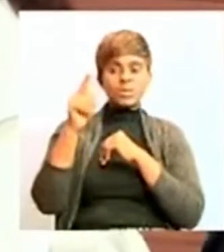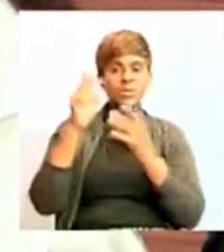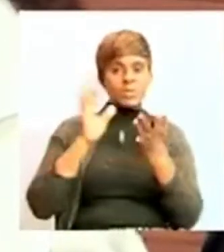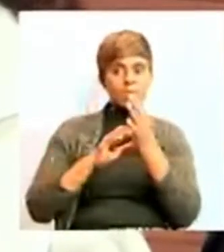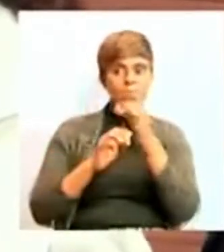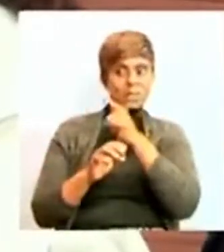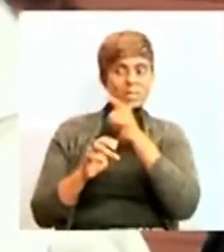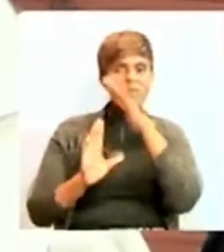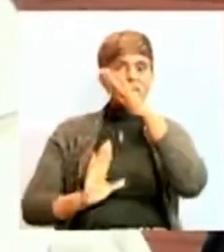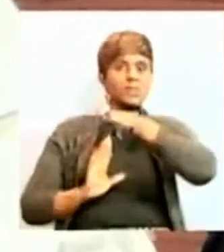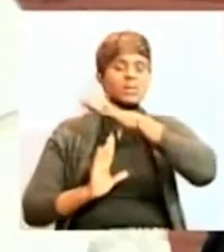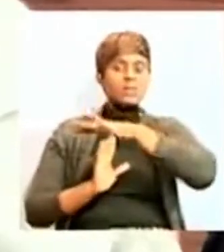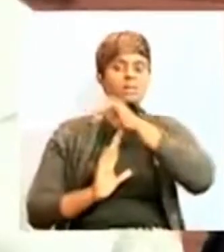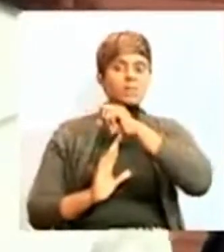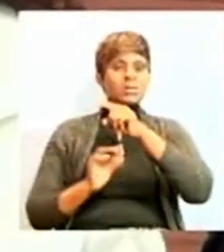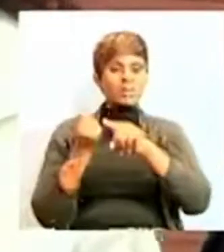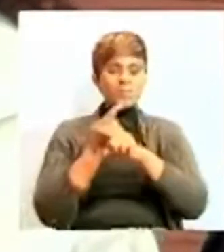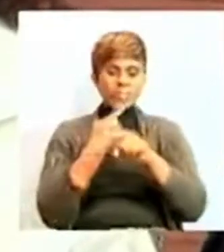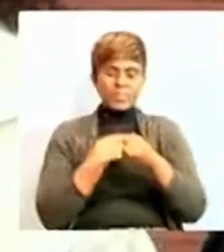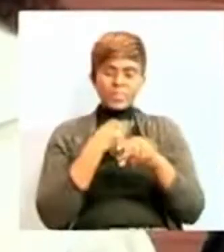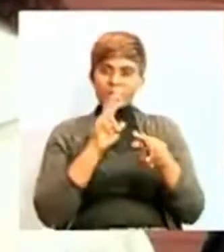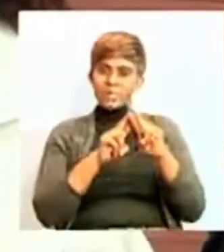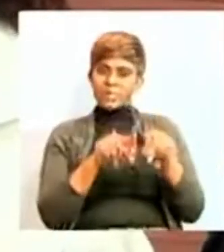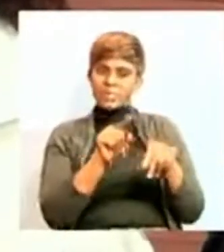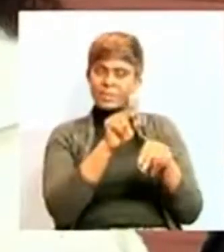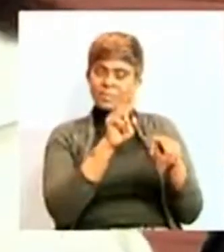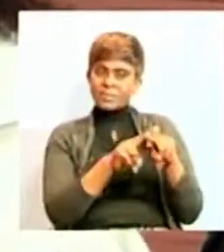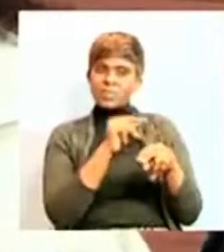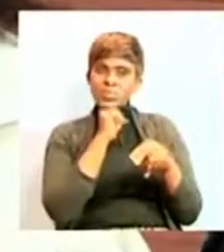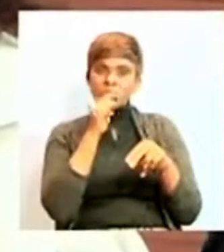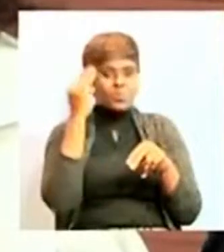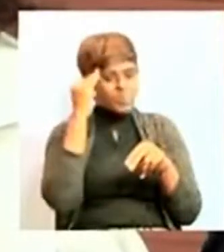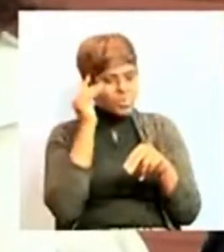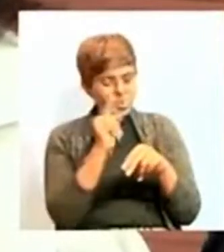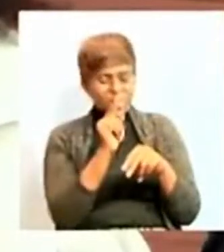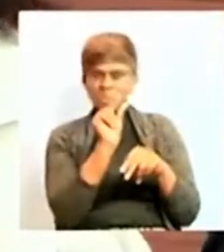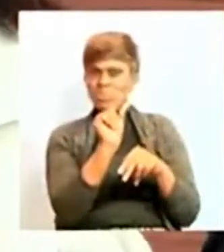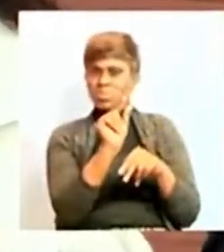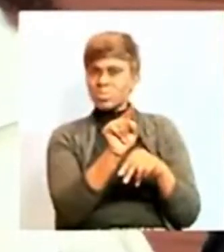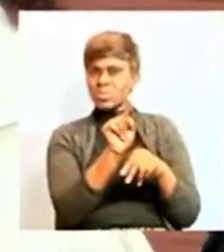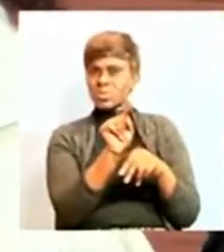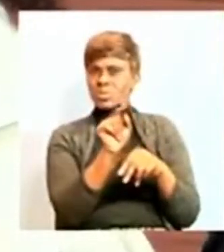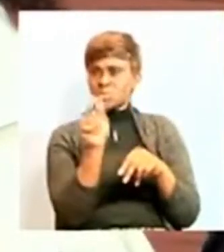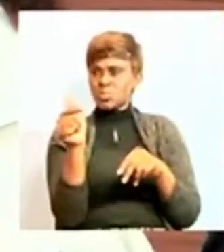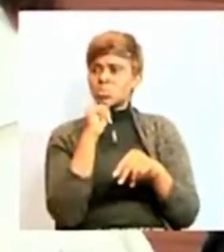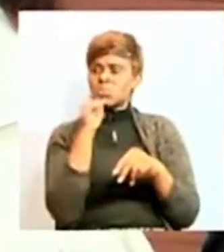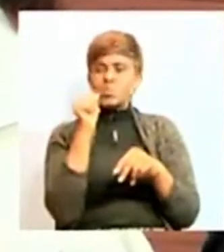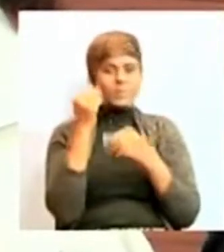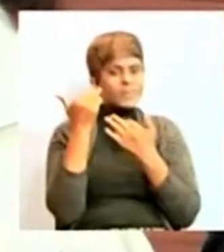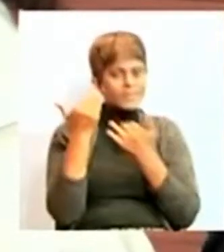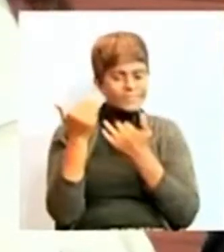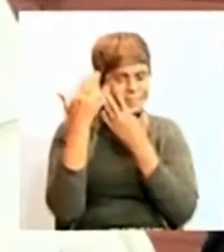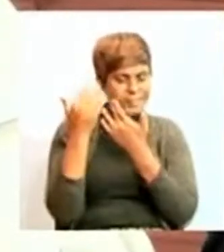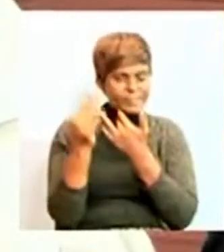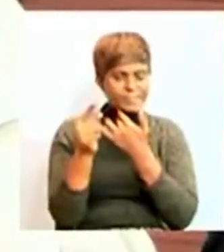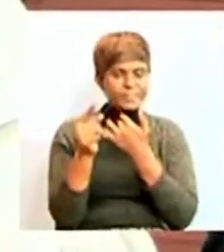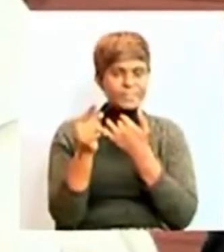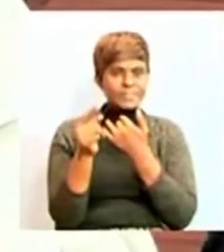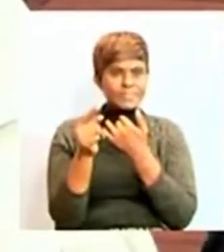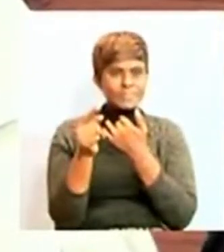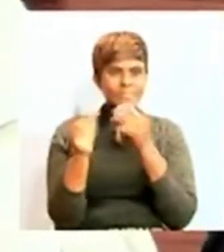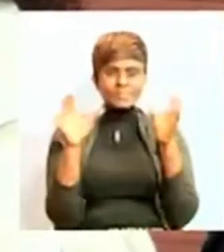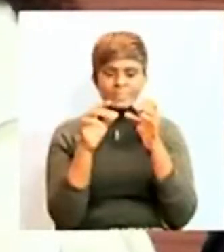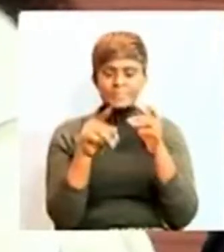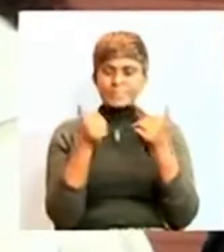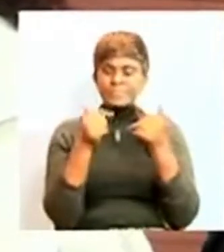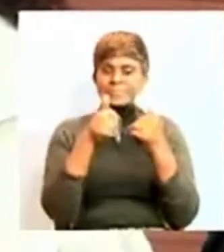21,000 is minimal. From where our chair is sitting, he will not know whether it's minimal. So you do not expect the